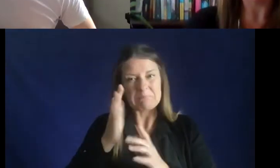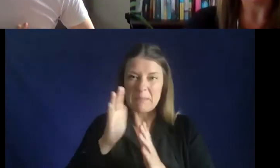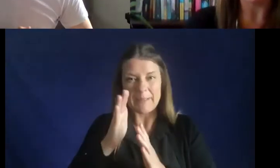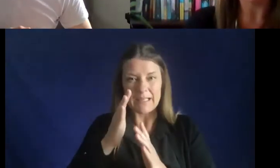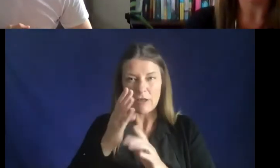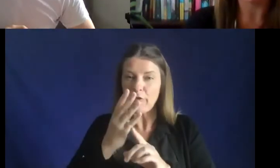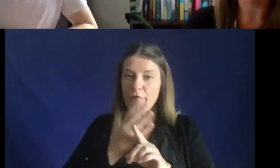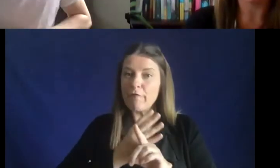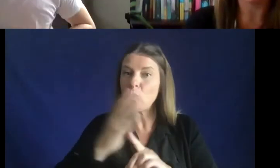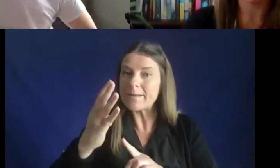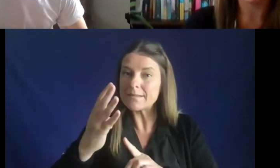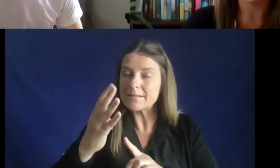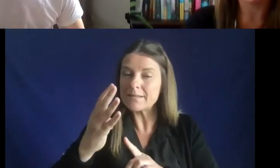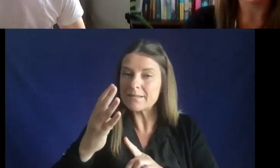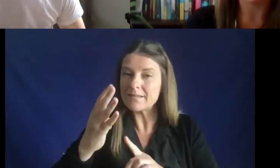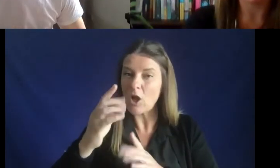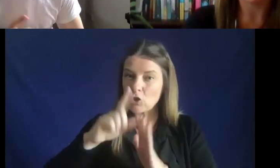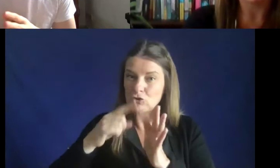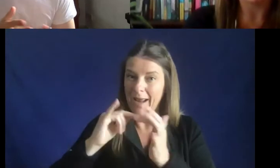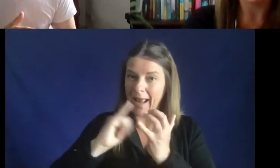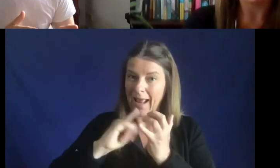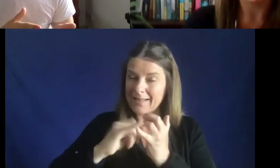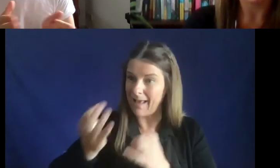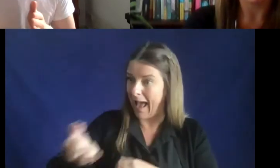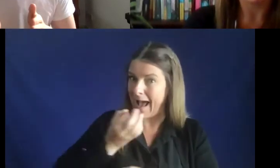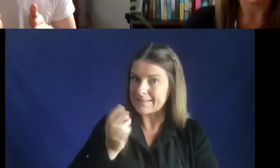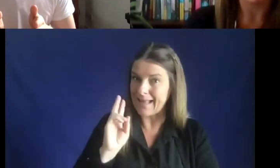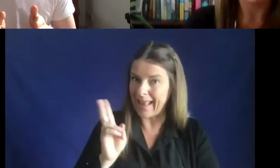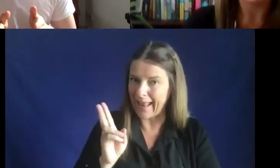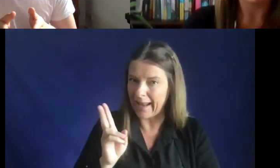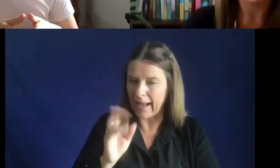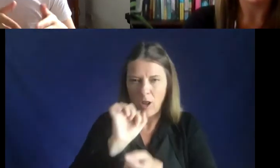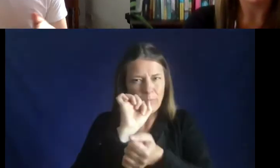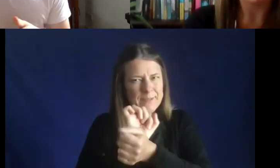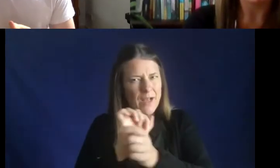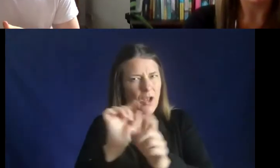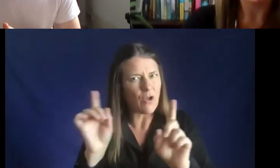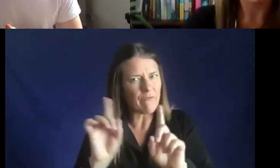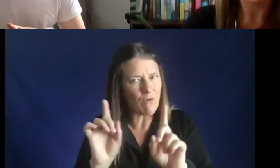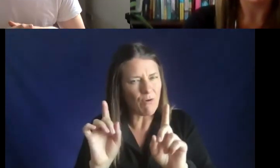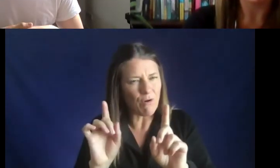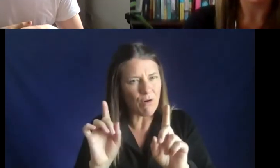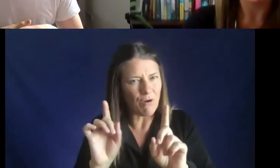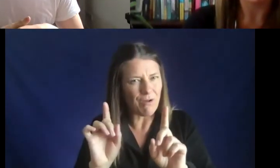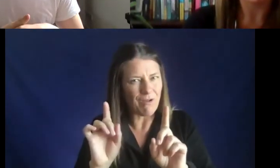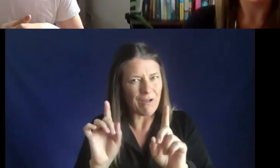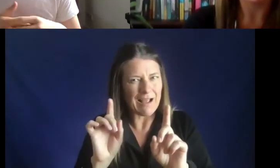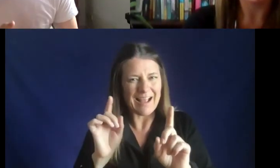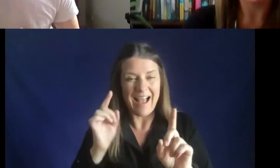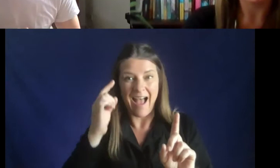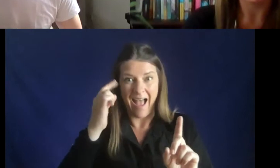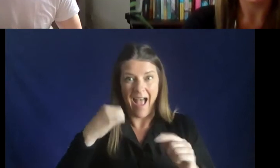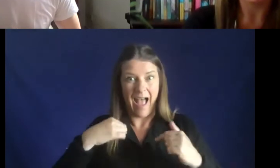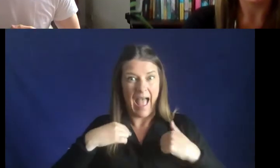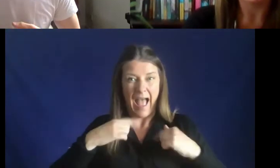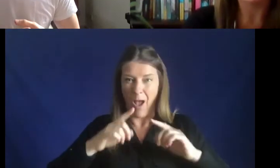again. And the difference in how I approached that question and the language